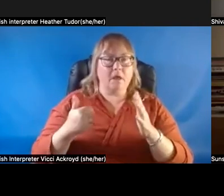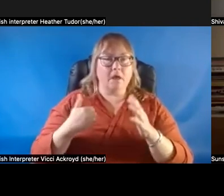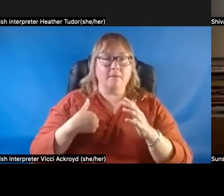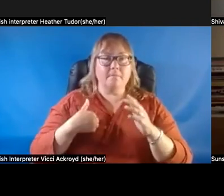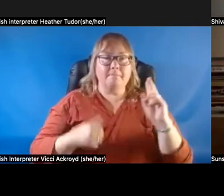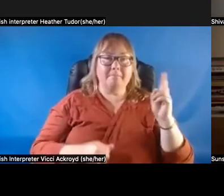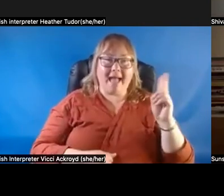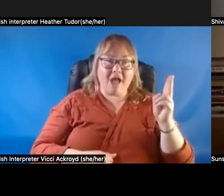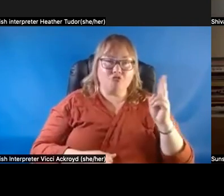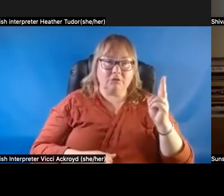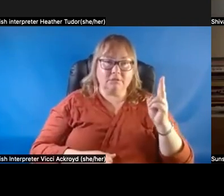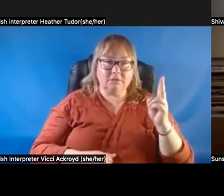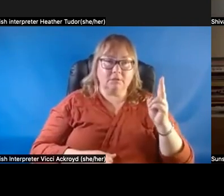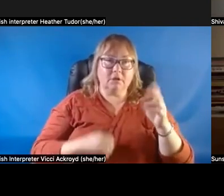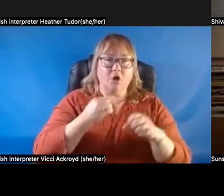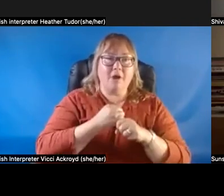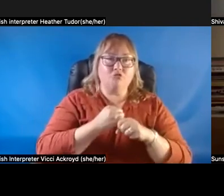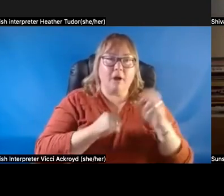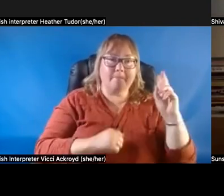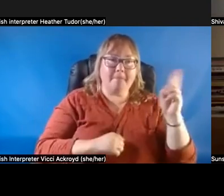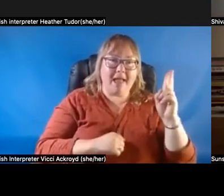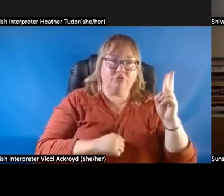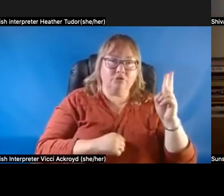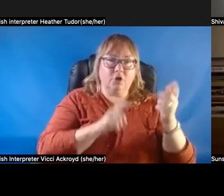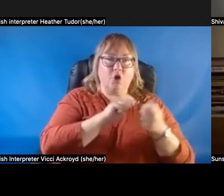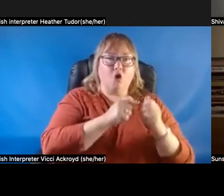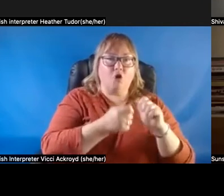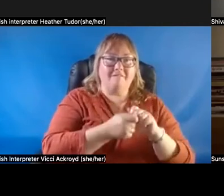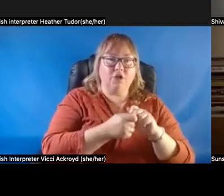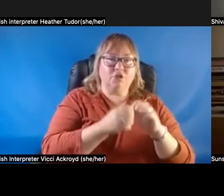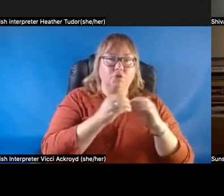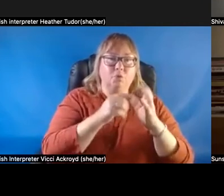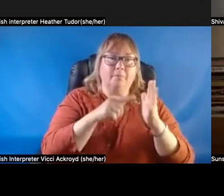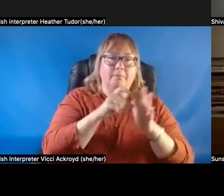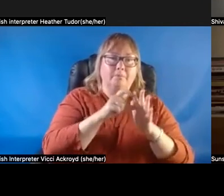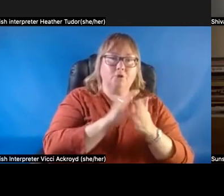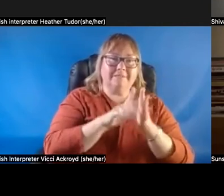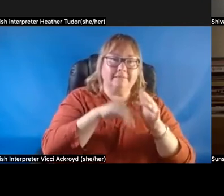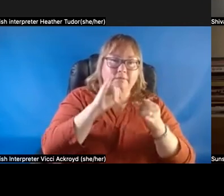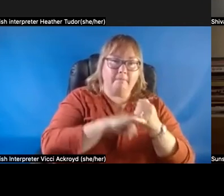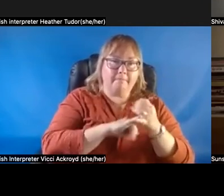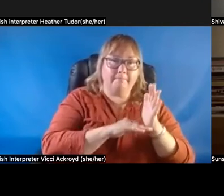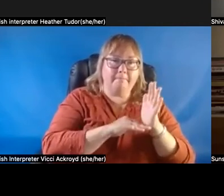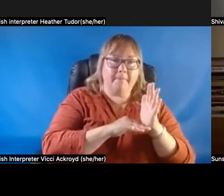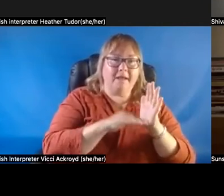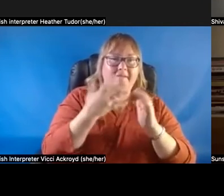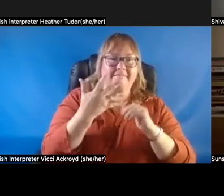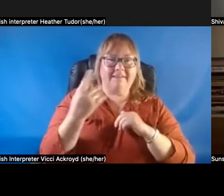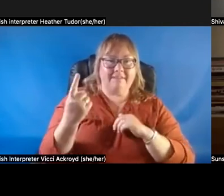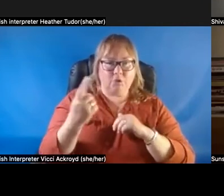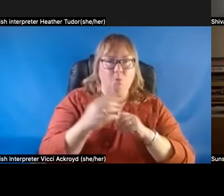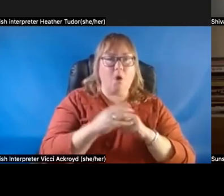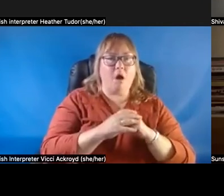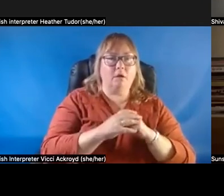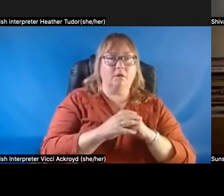parents or my grandparents were converted to Buddhism in 51 when Ambedkar did the